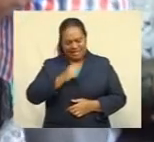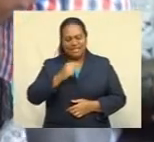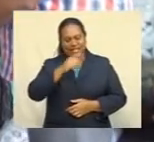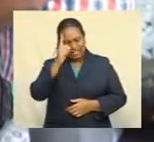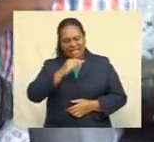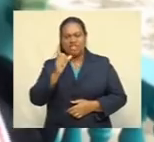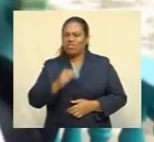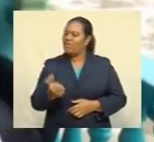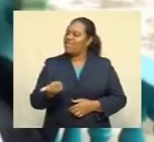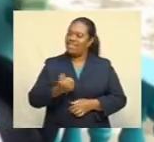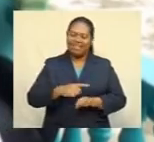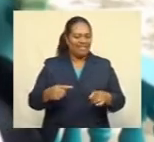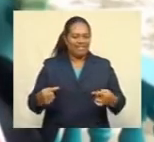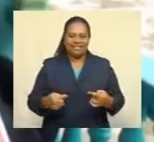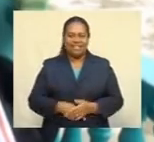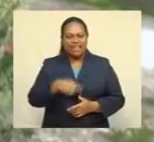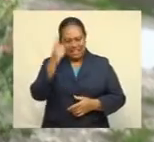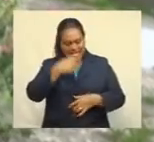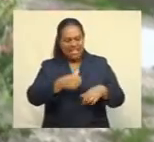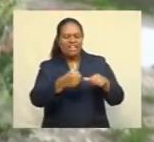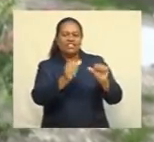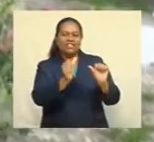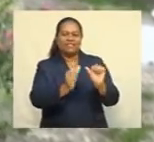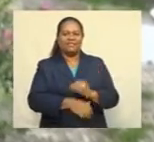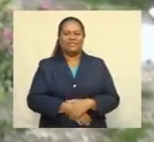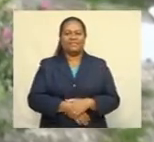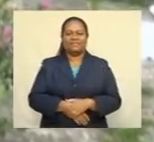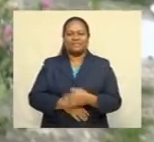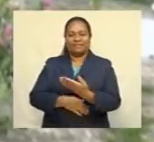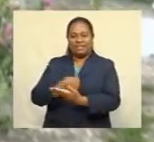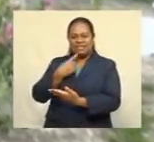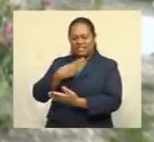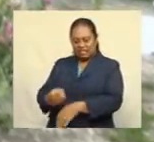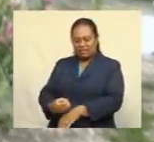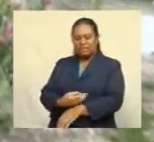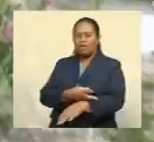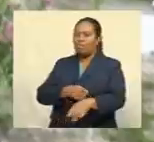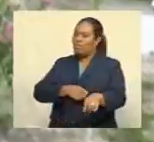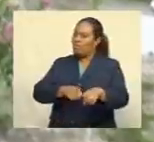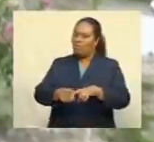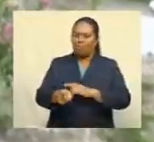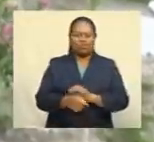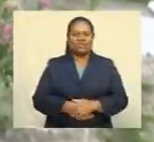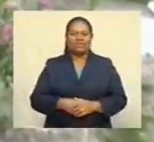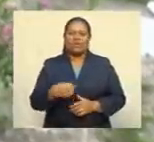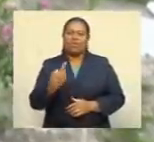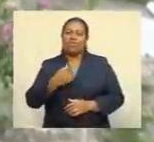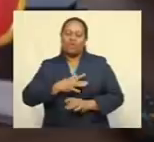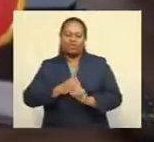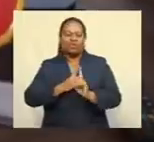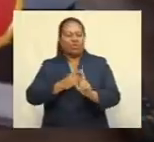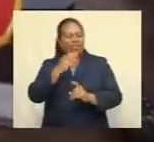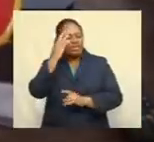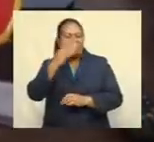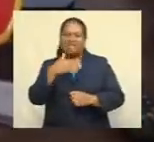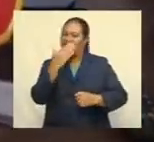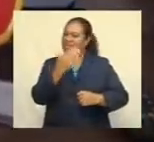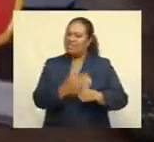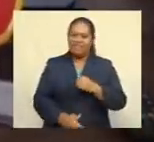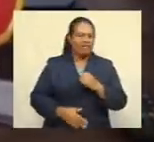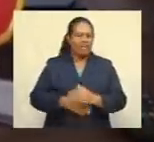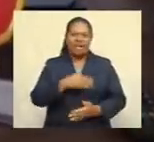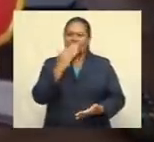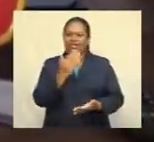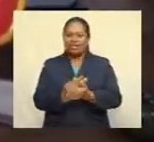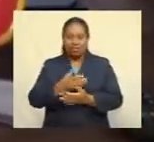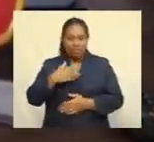and you can achieve your goal. Nand is an inspiration to many for following his dreams and not allowing his poor side to weaken